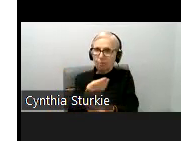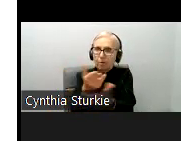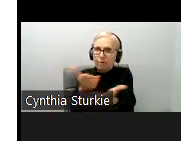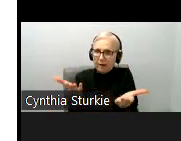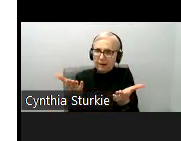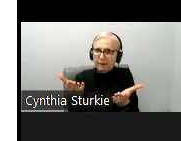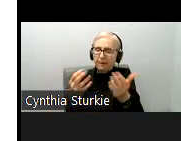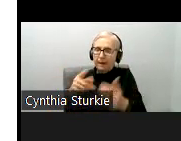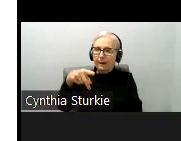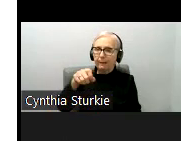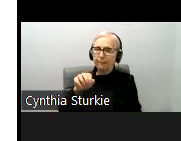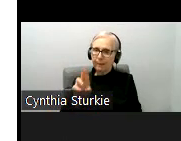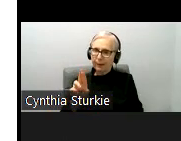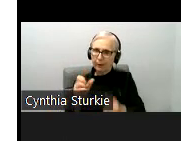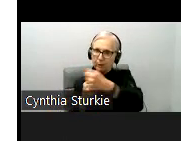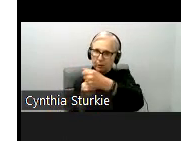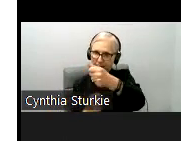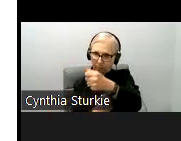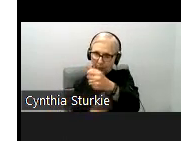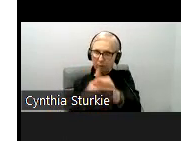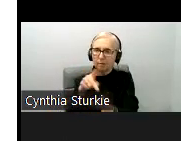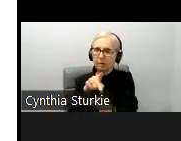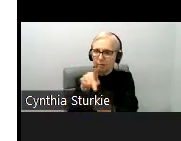in settings they may be provided in.